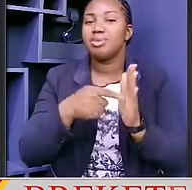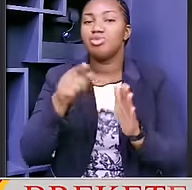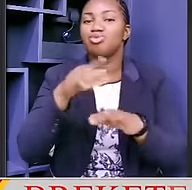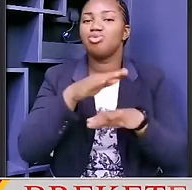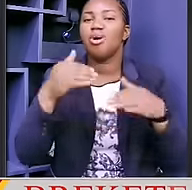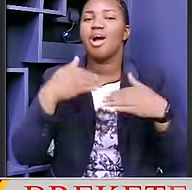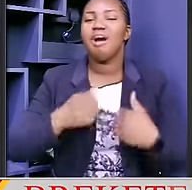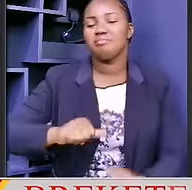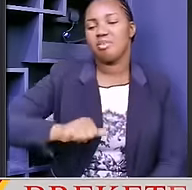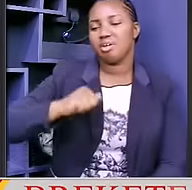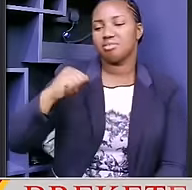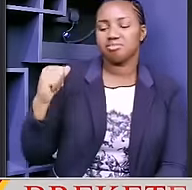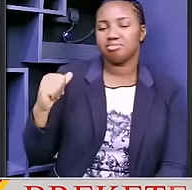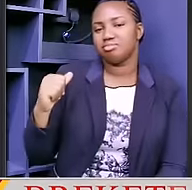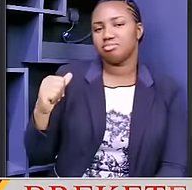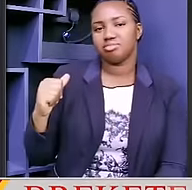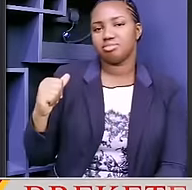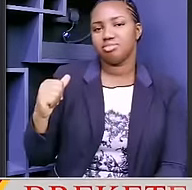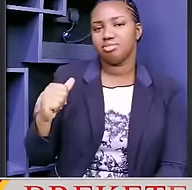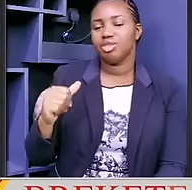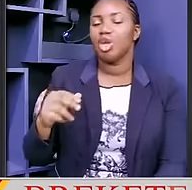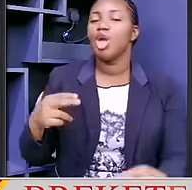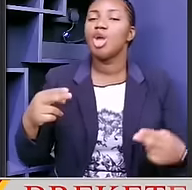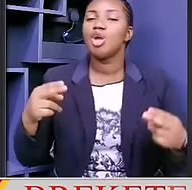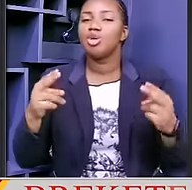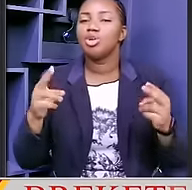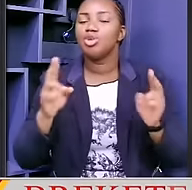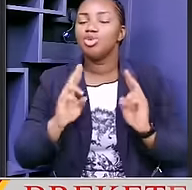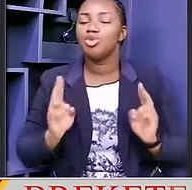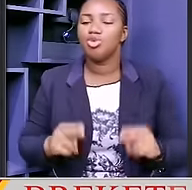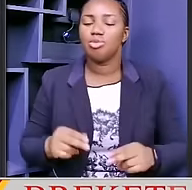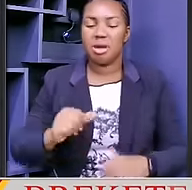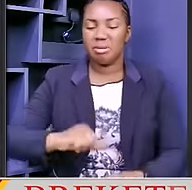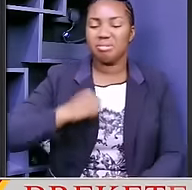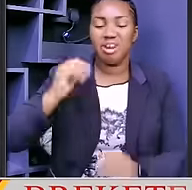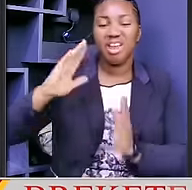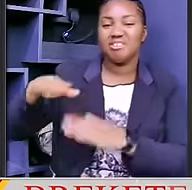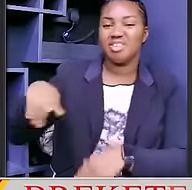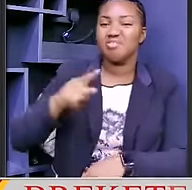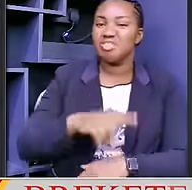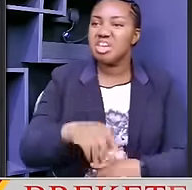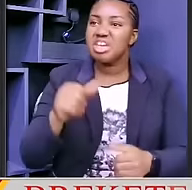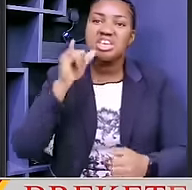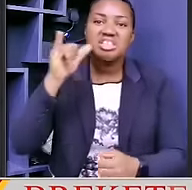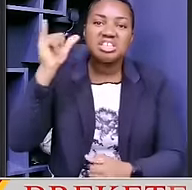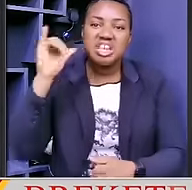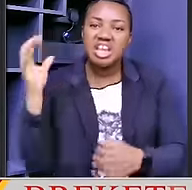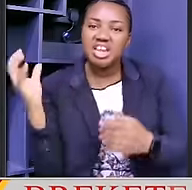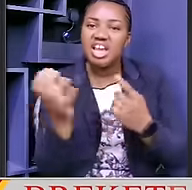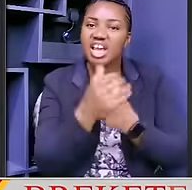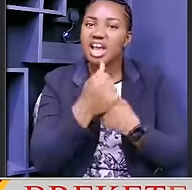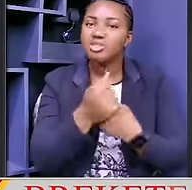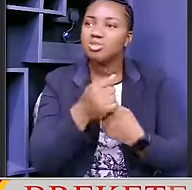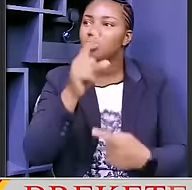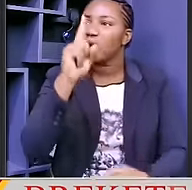have pride. Human pride don't come out of you. Yesterday, they catch one.